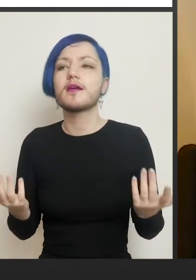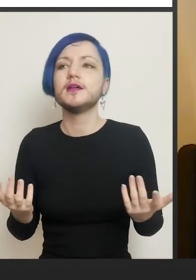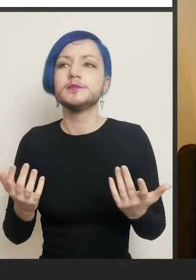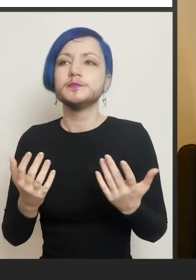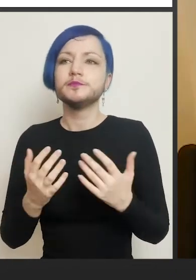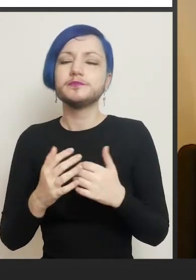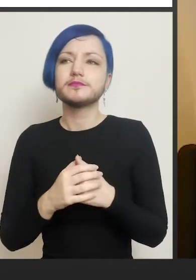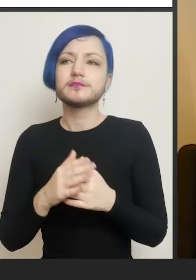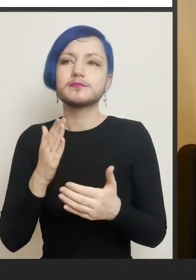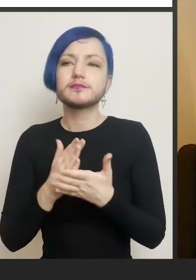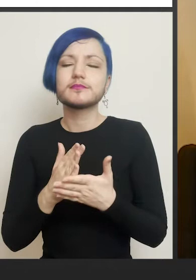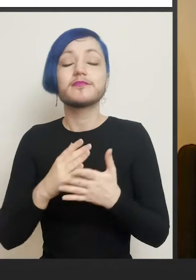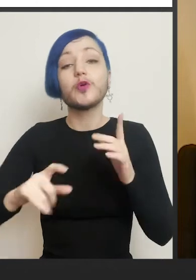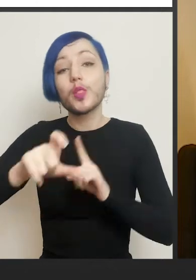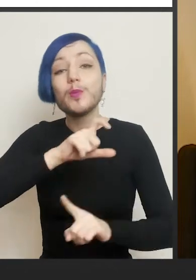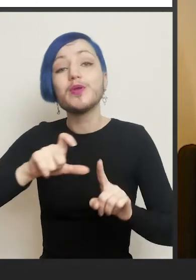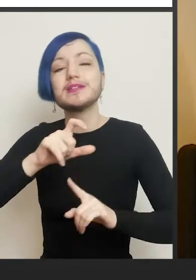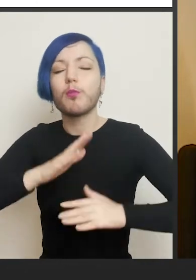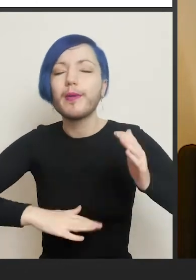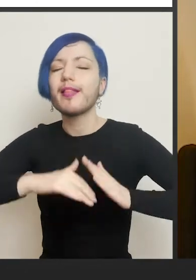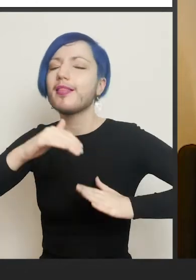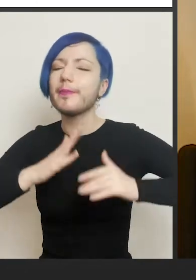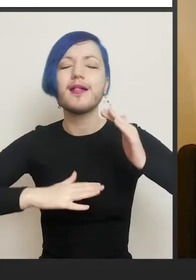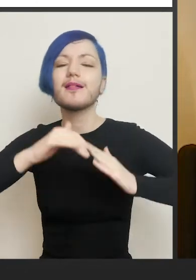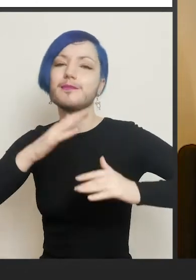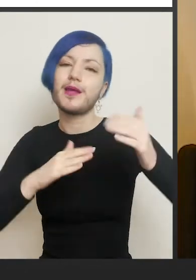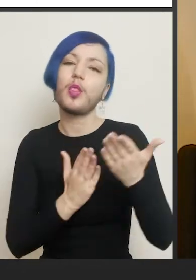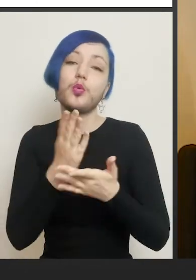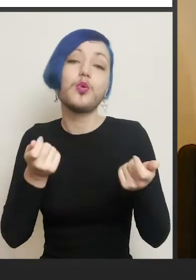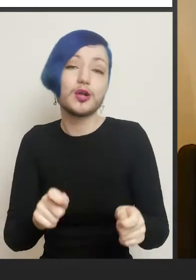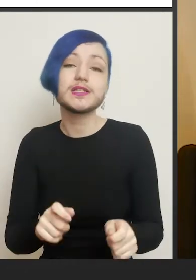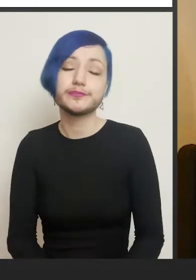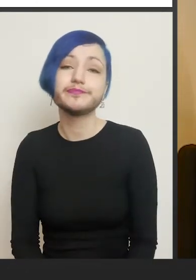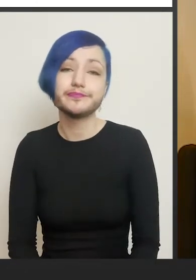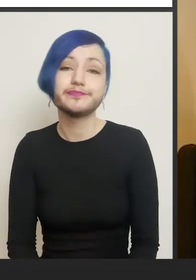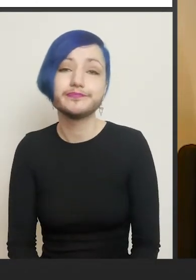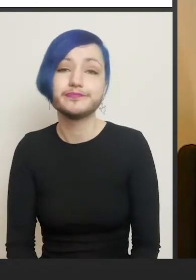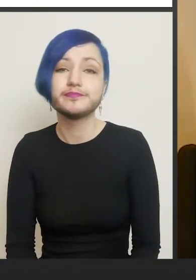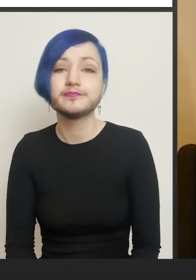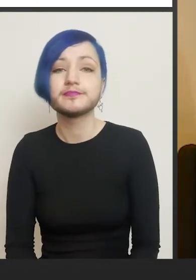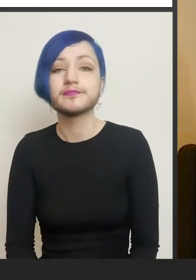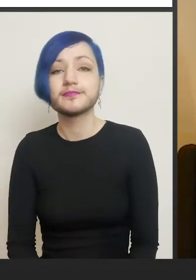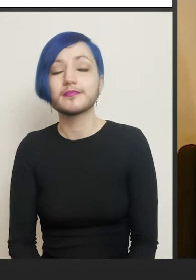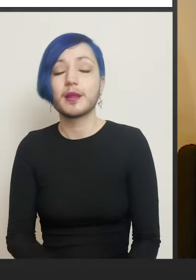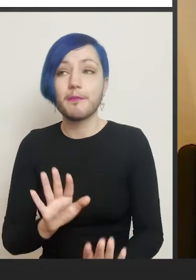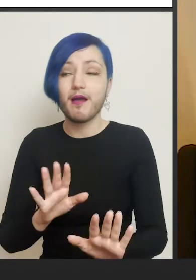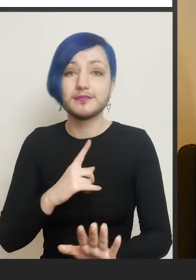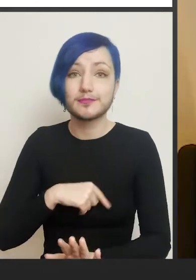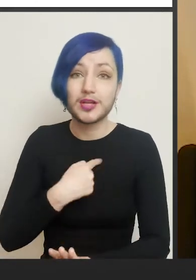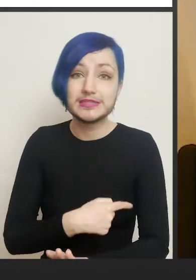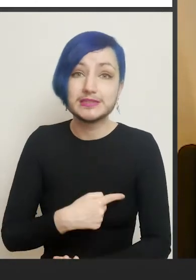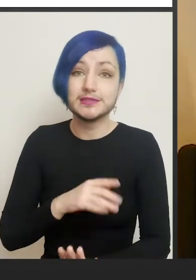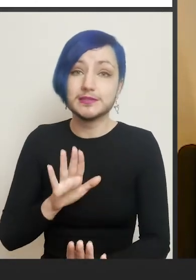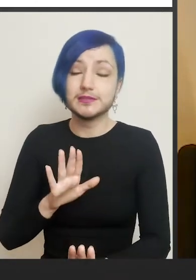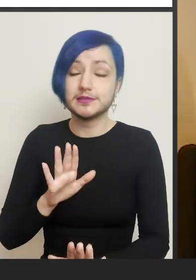been a really great community builder for us, I think. I'm actually, though, Sophie, I'm